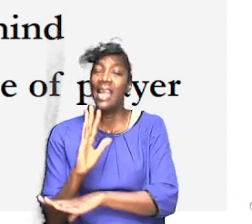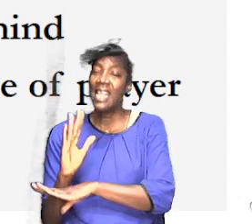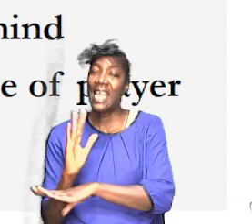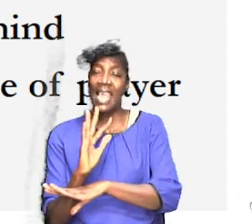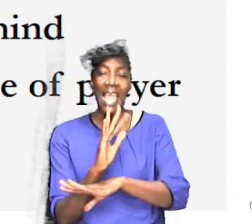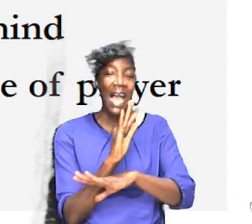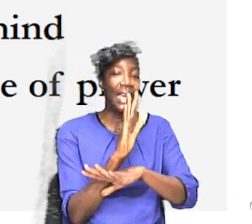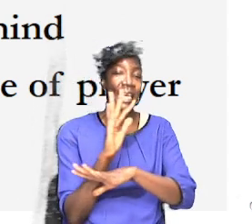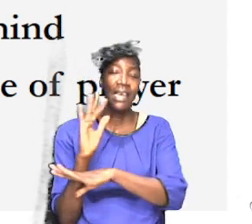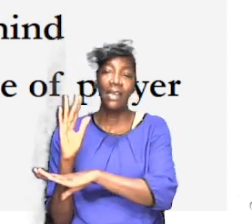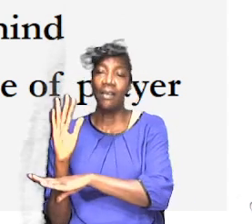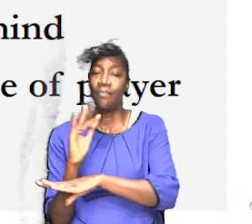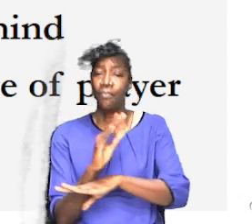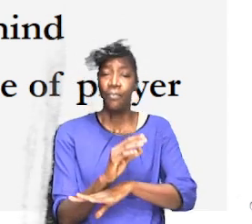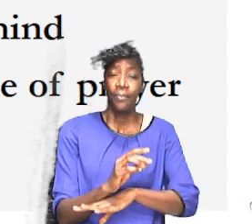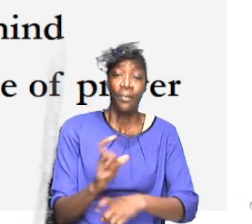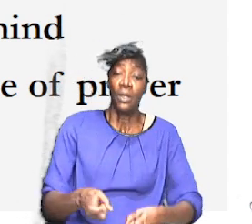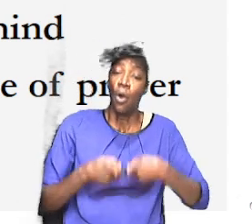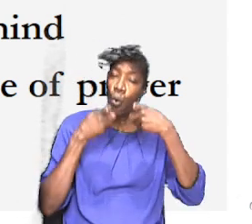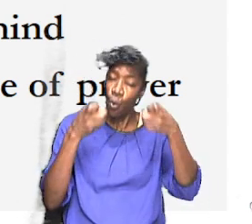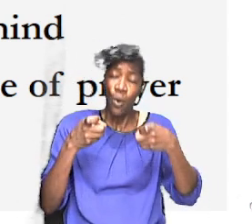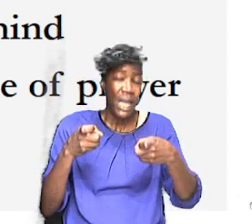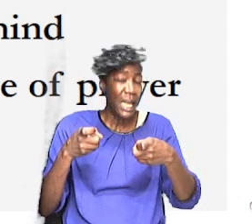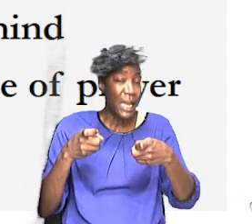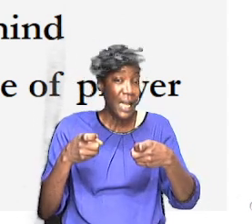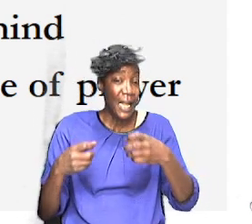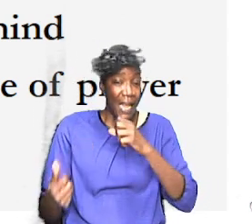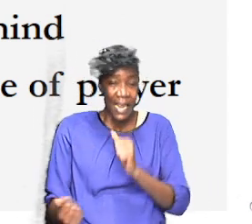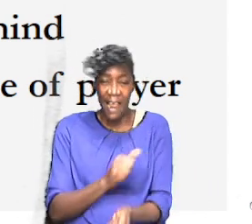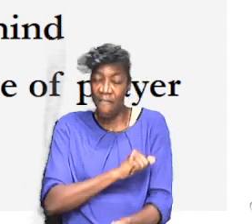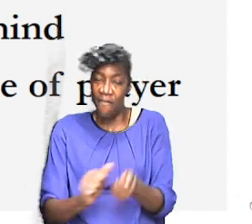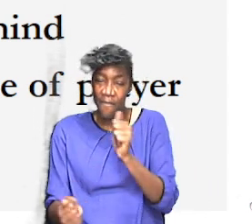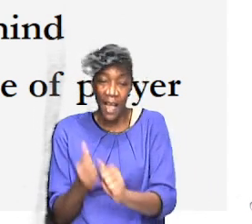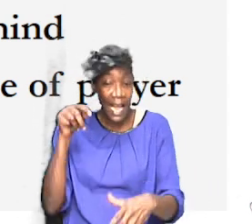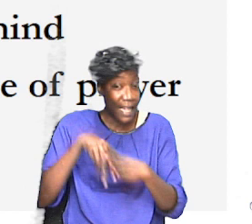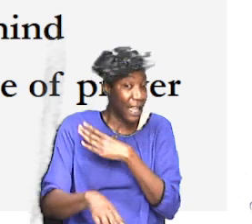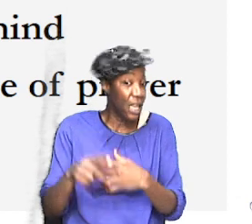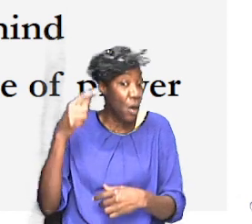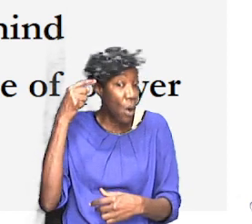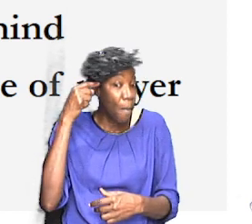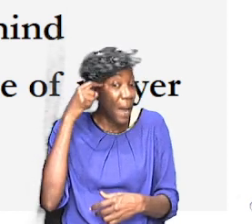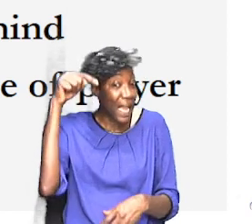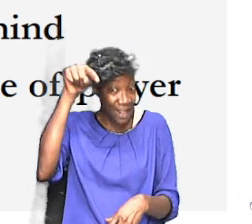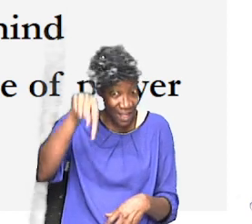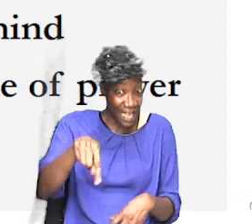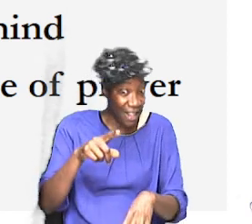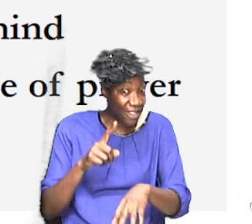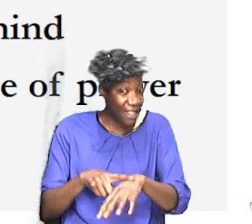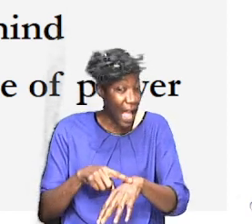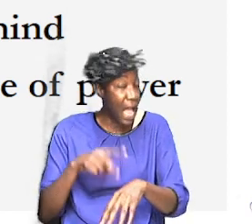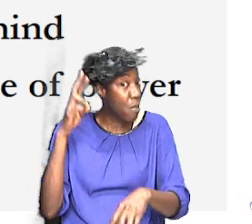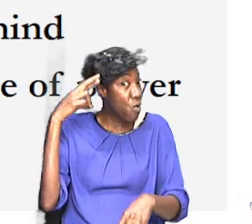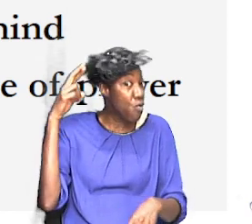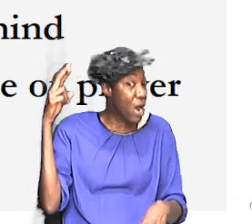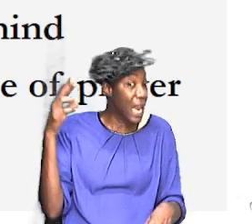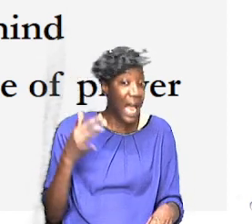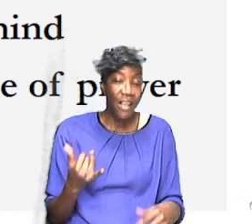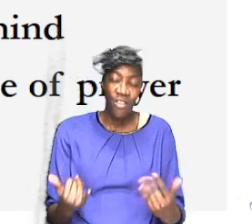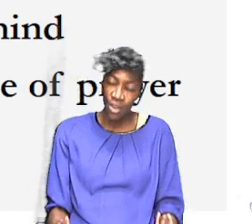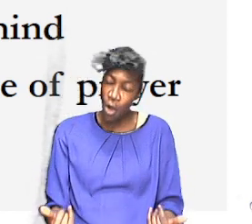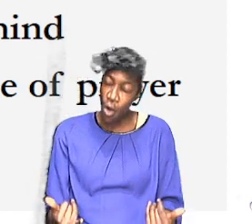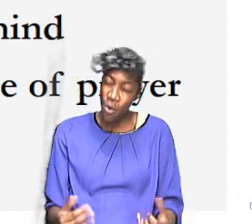candlestick, where we win the battle in our minds, because at this point in time, praise God, we realize that we are now